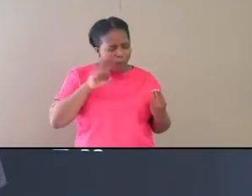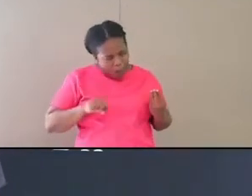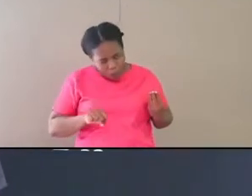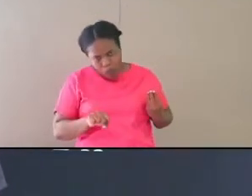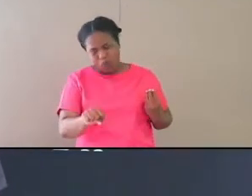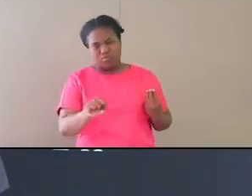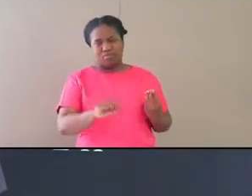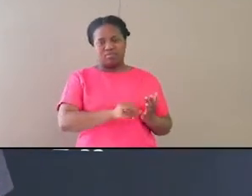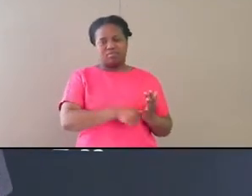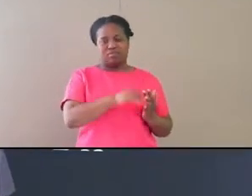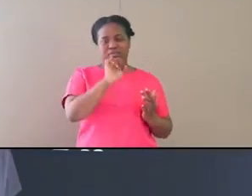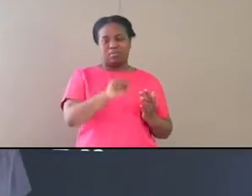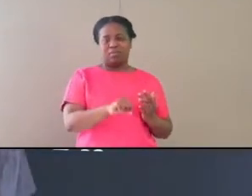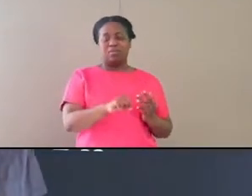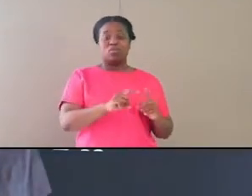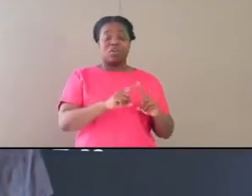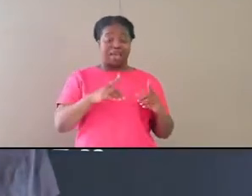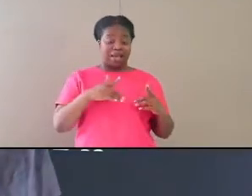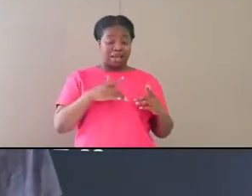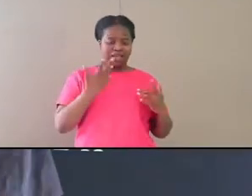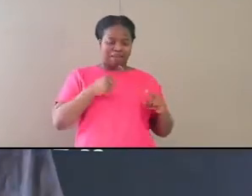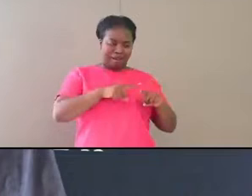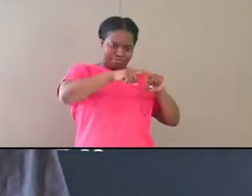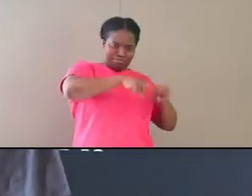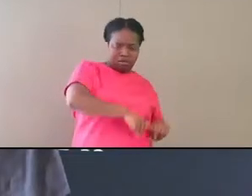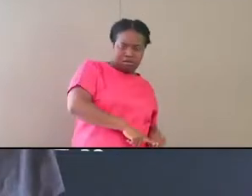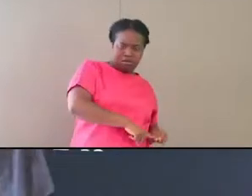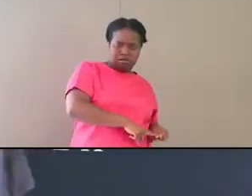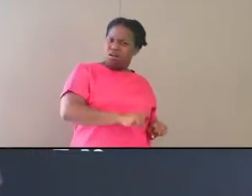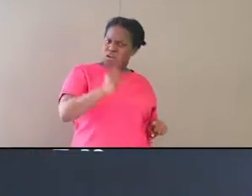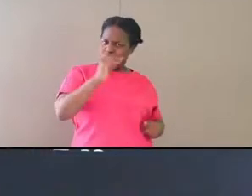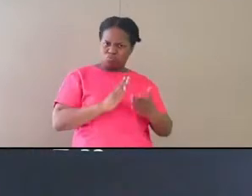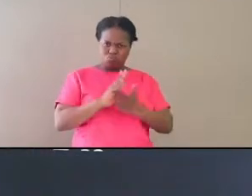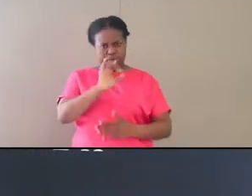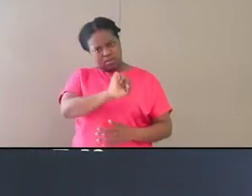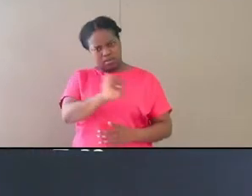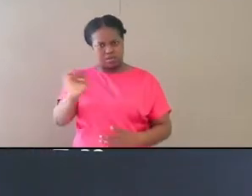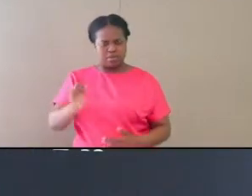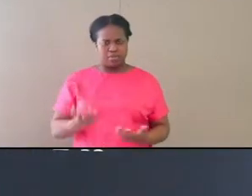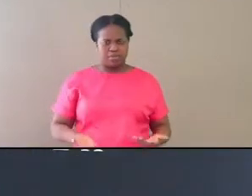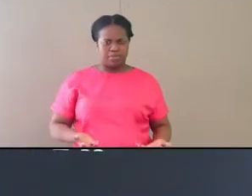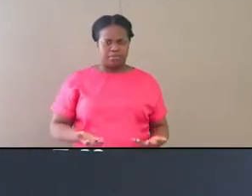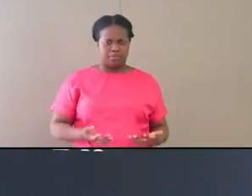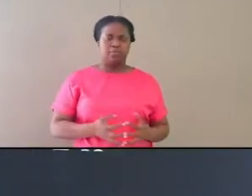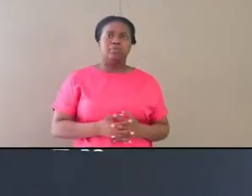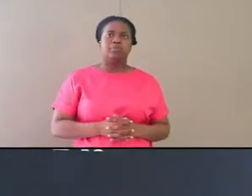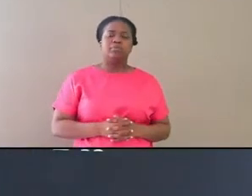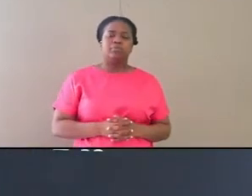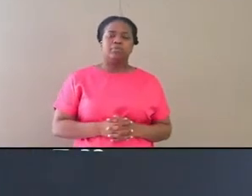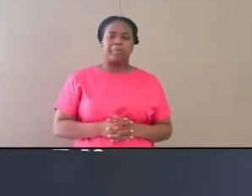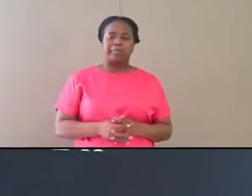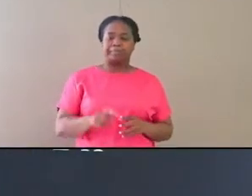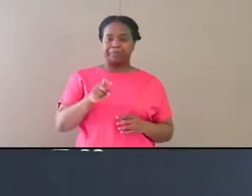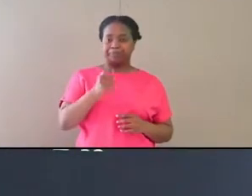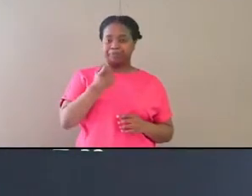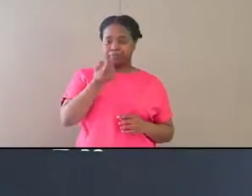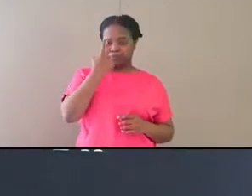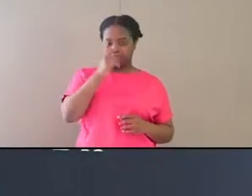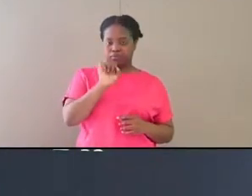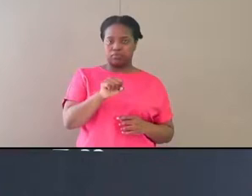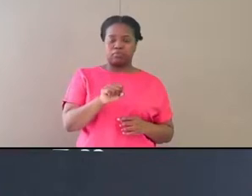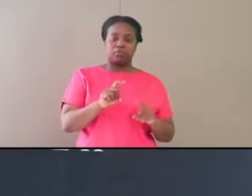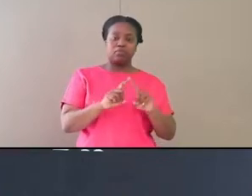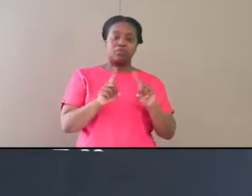Now, and firstly, the words living off, it's a right. Okay? So we have to understand that. I